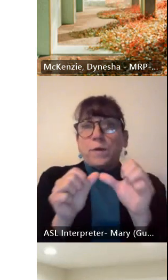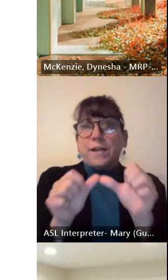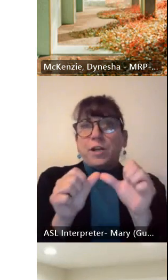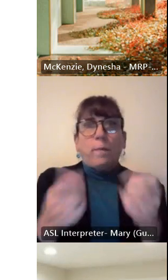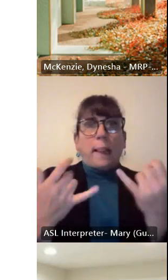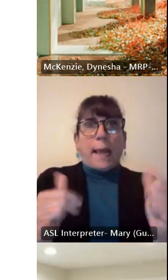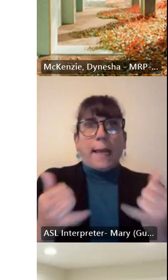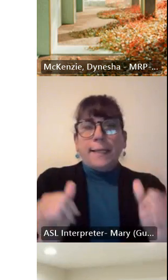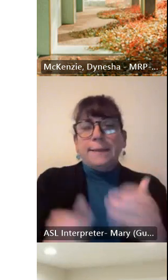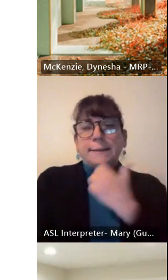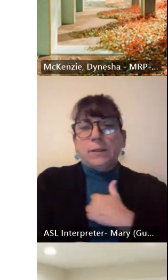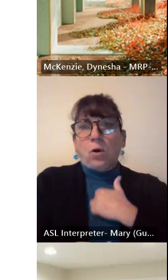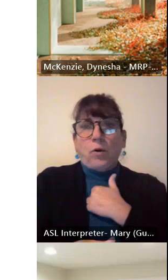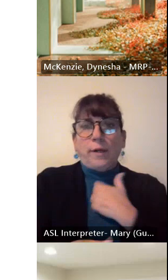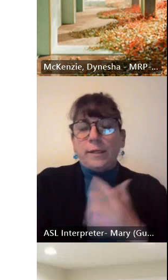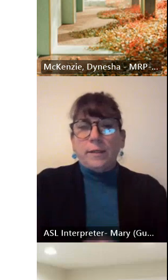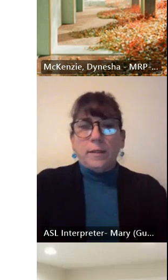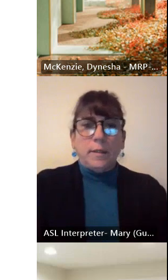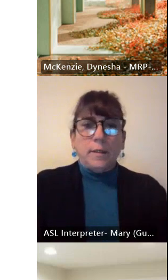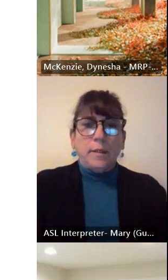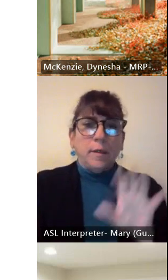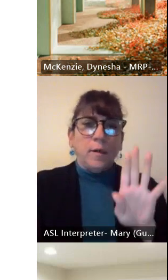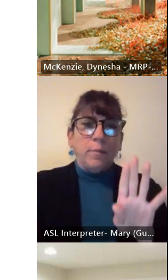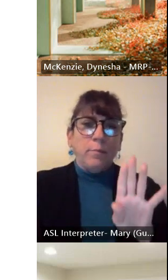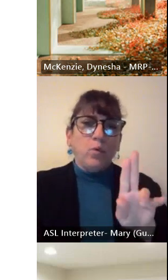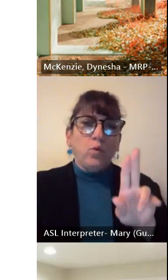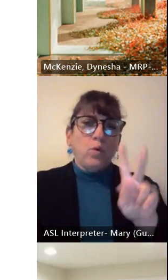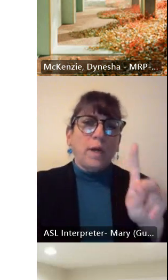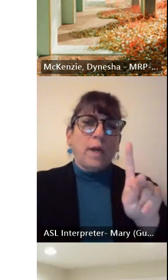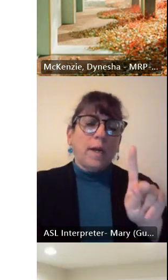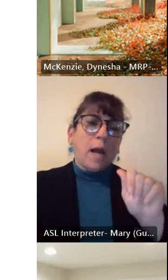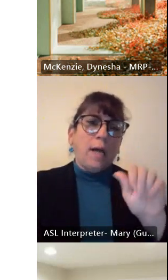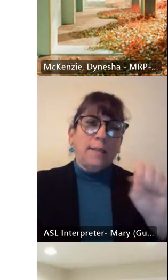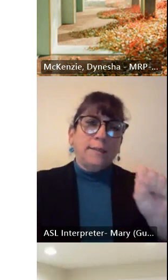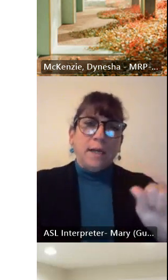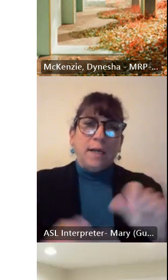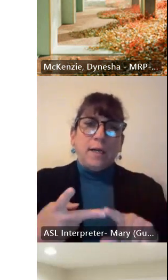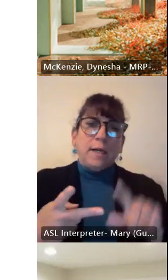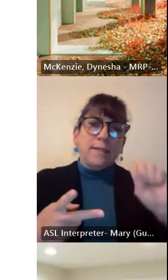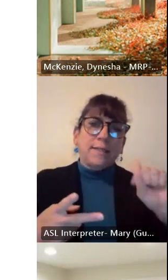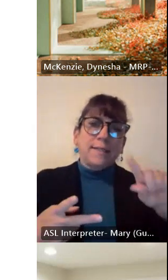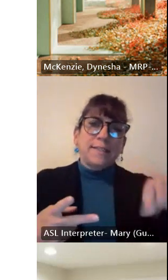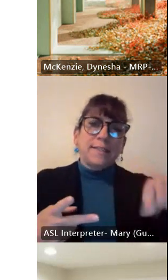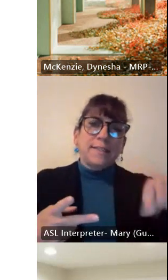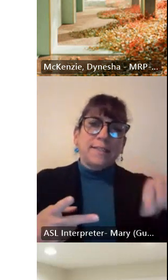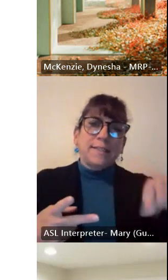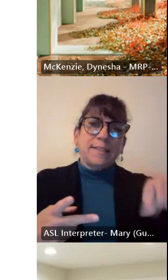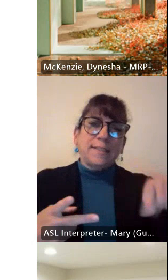the Bukasa and Stephanie. Okay. So